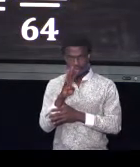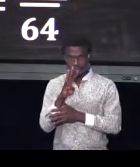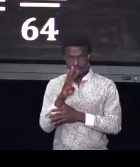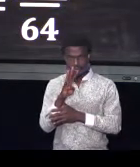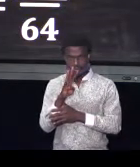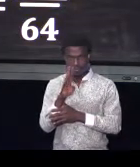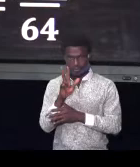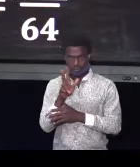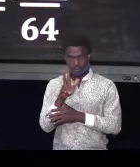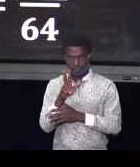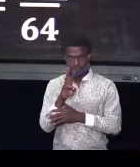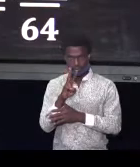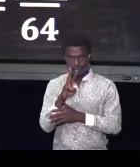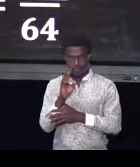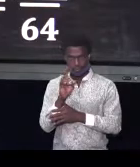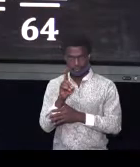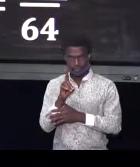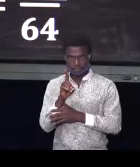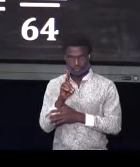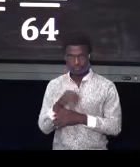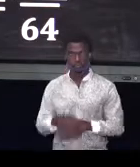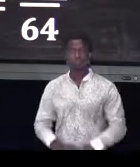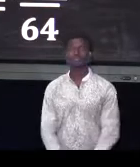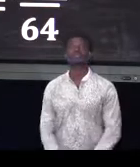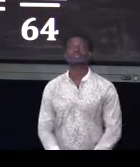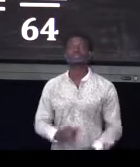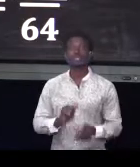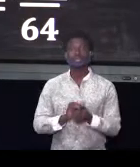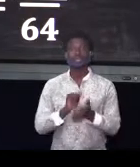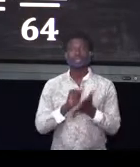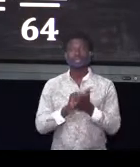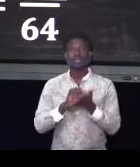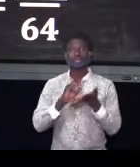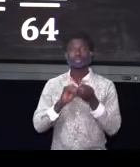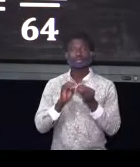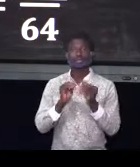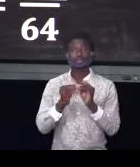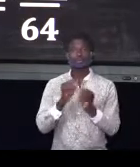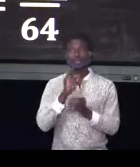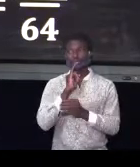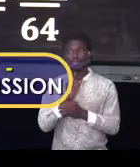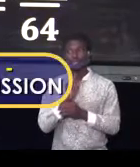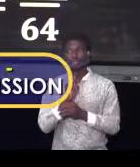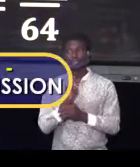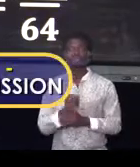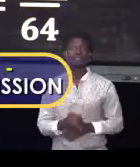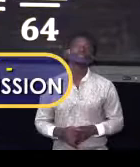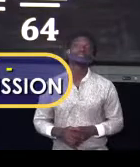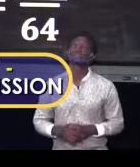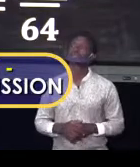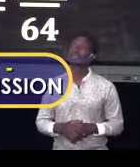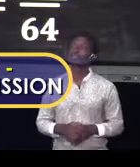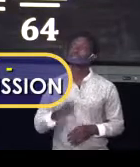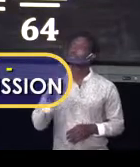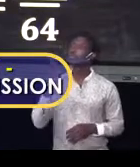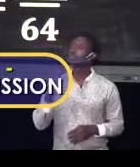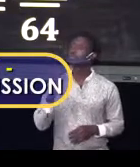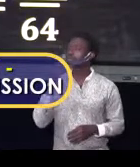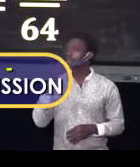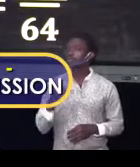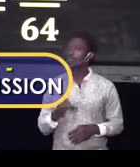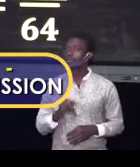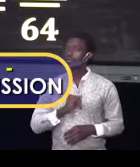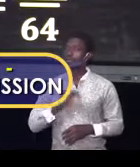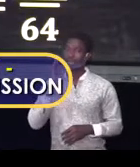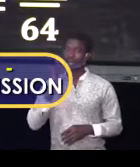5, 4, 3, 2, 1. That number, my friend, is 40. And why?